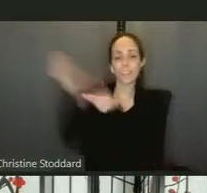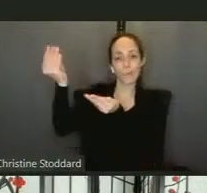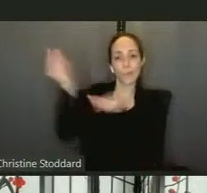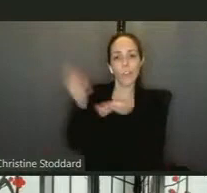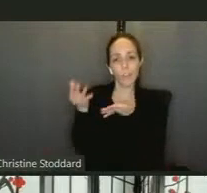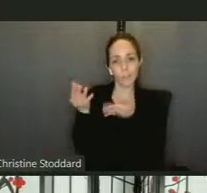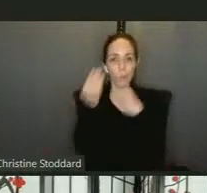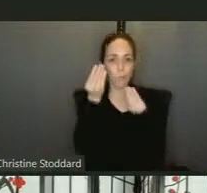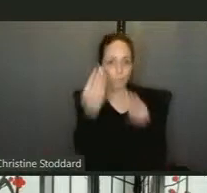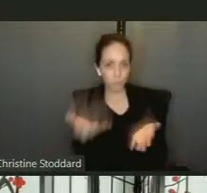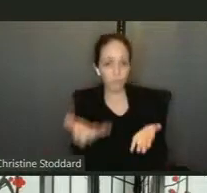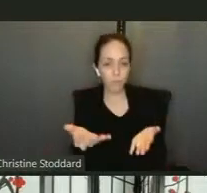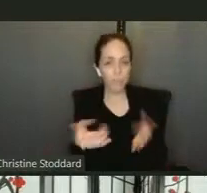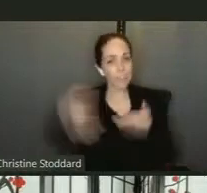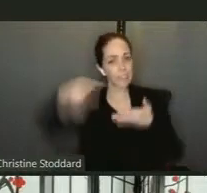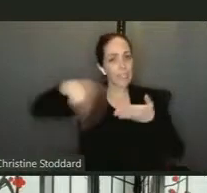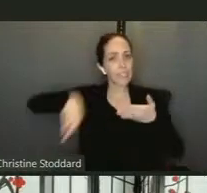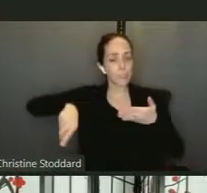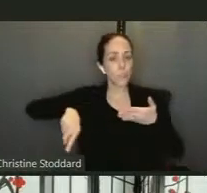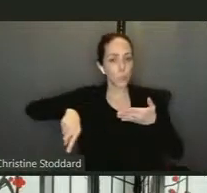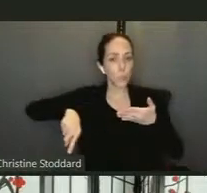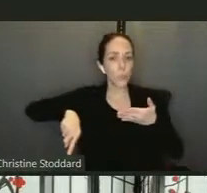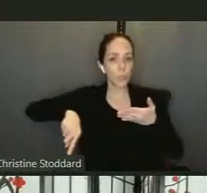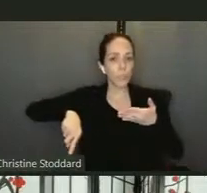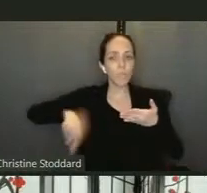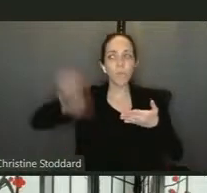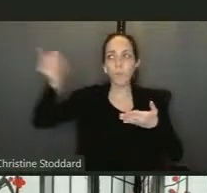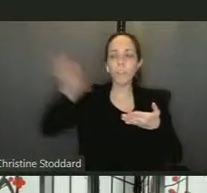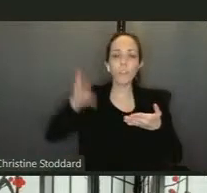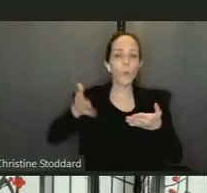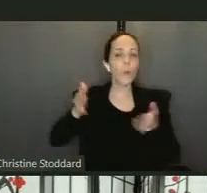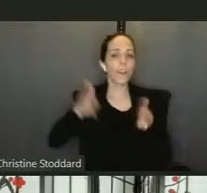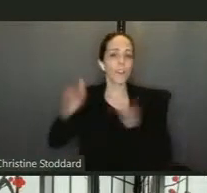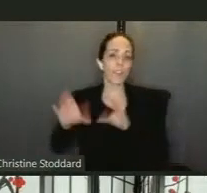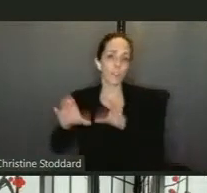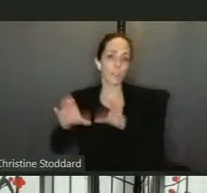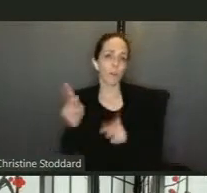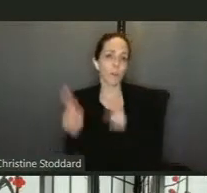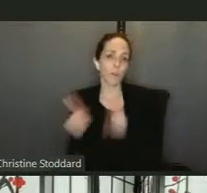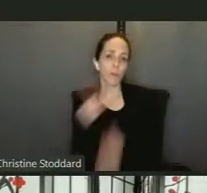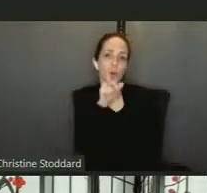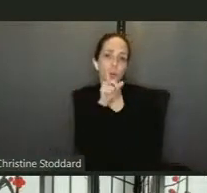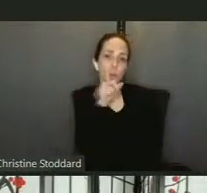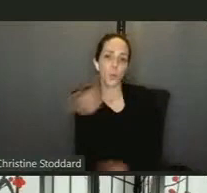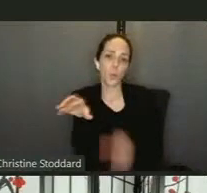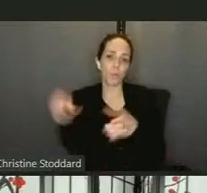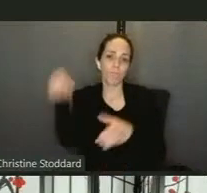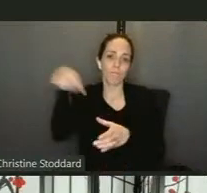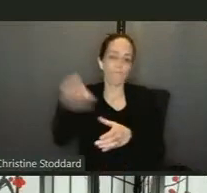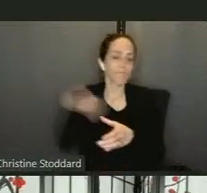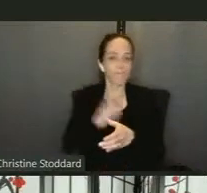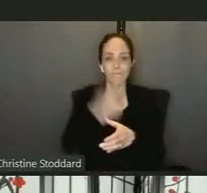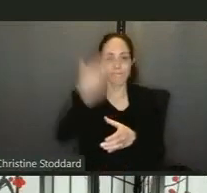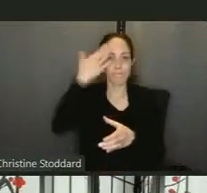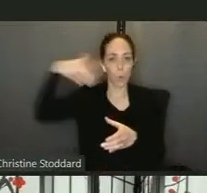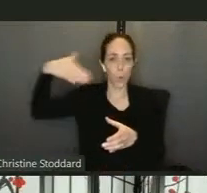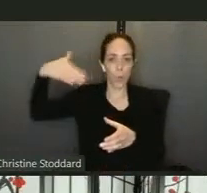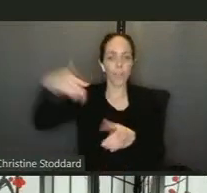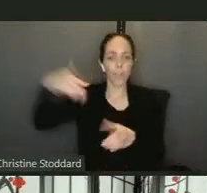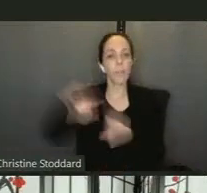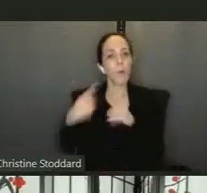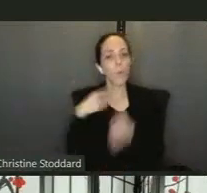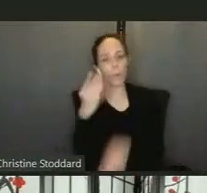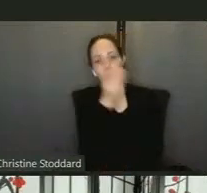next week to understand what are those next groups of folks going to look like and how are we going to start to plan for fully